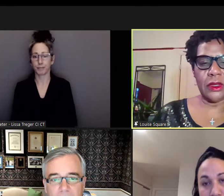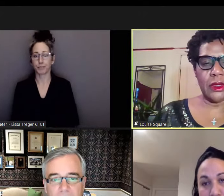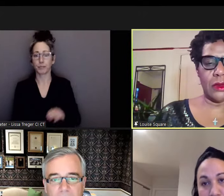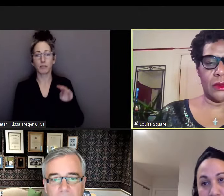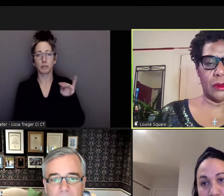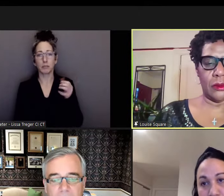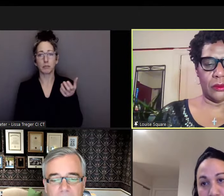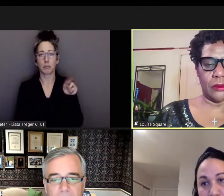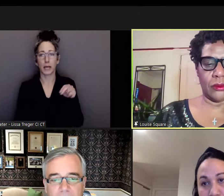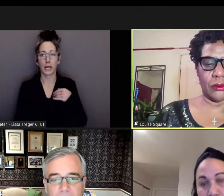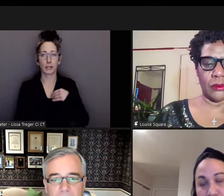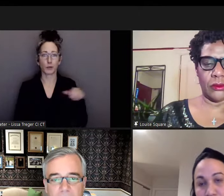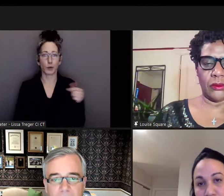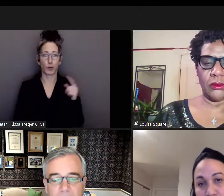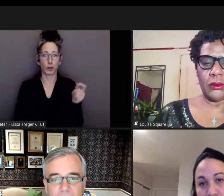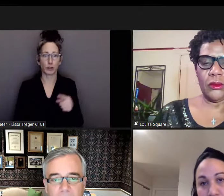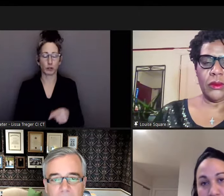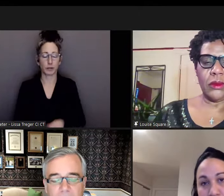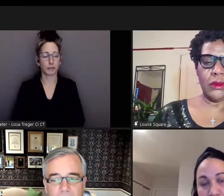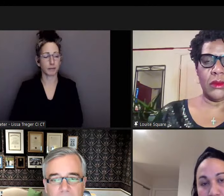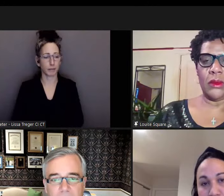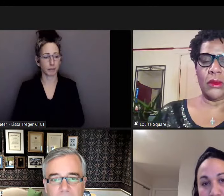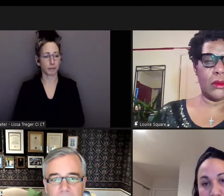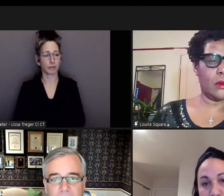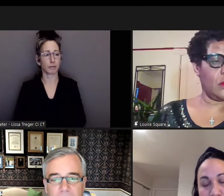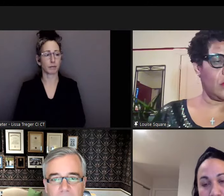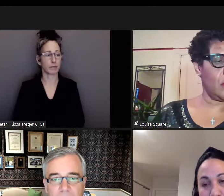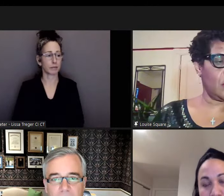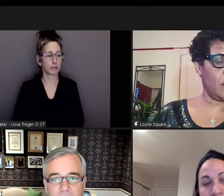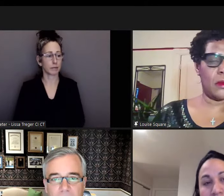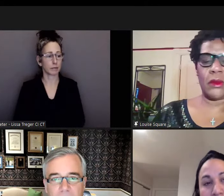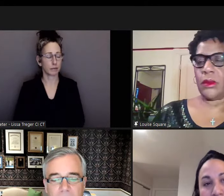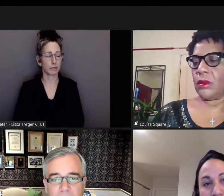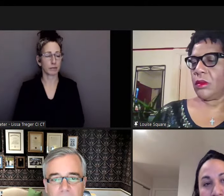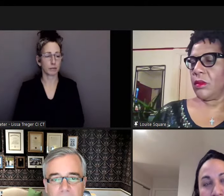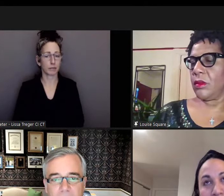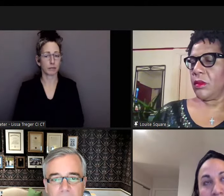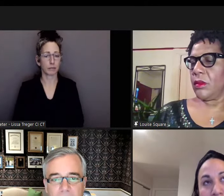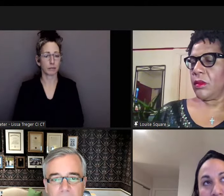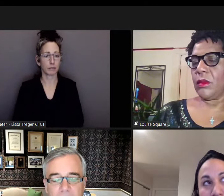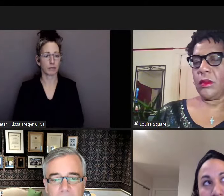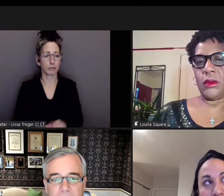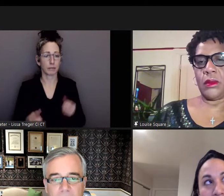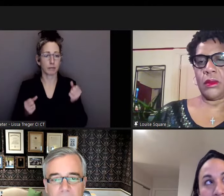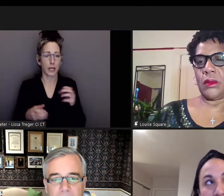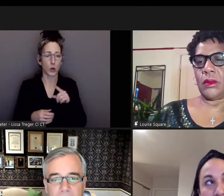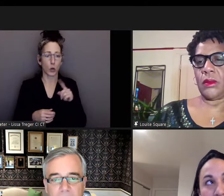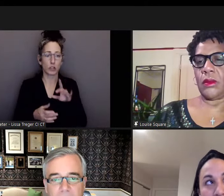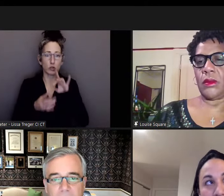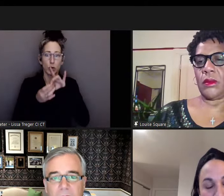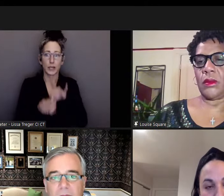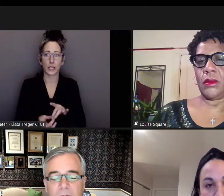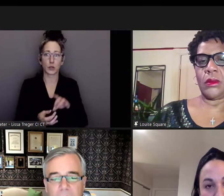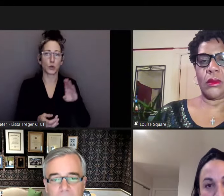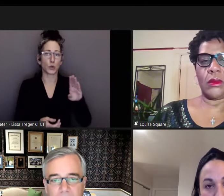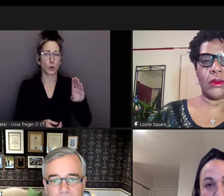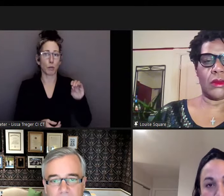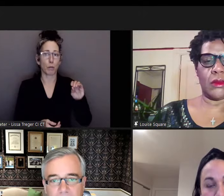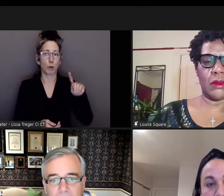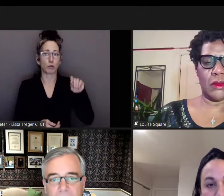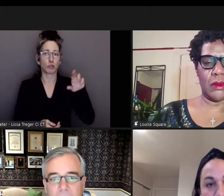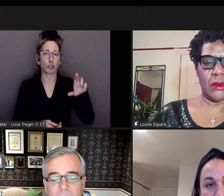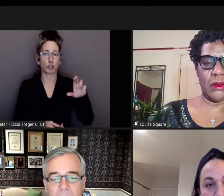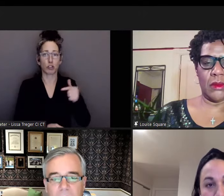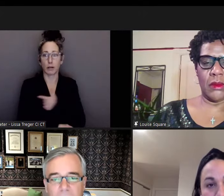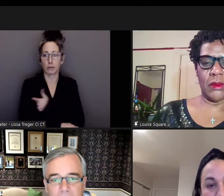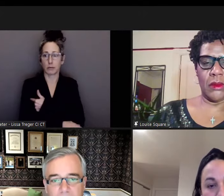question for us. Yeah, thanks, Louise. We received a lot of questions about the potential need for a booster shot, either in